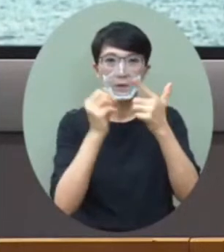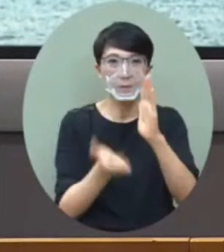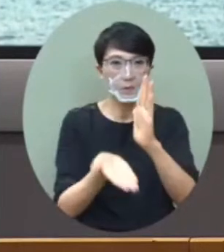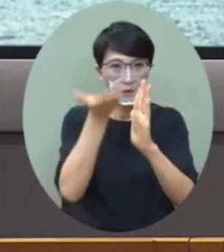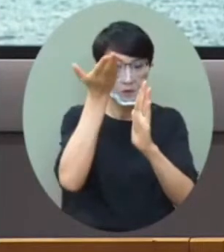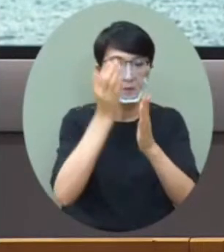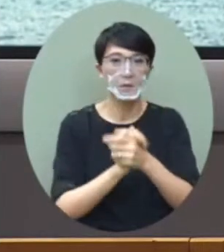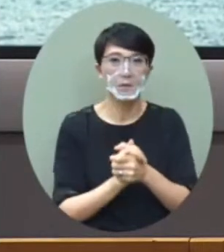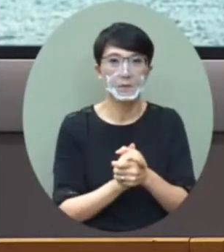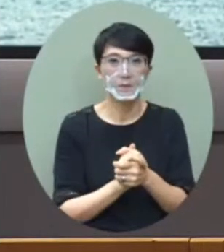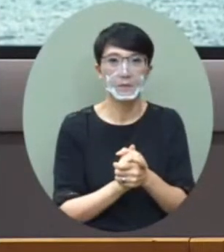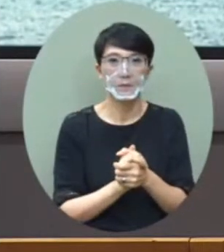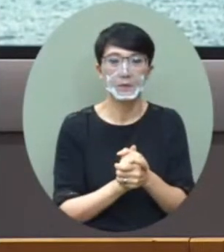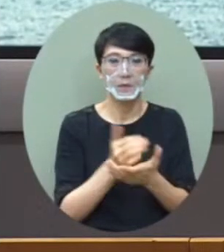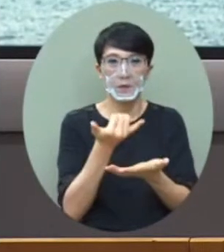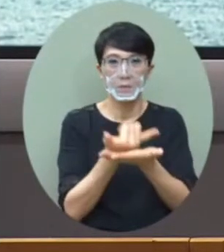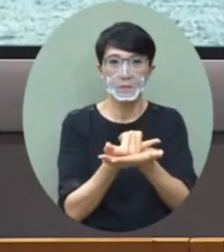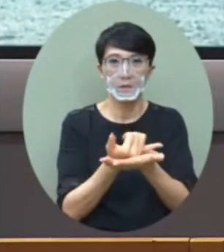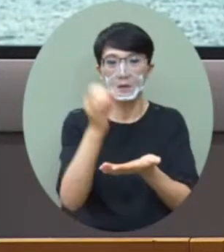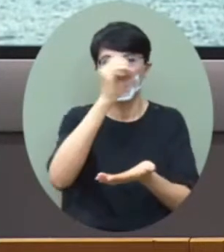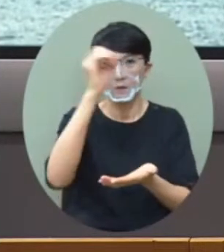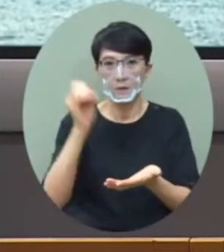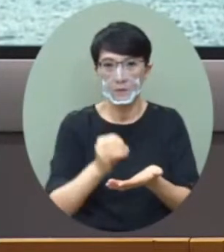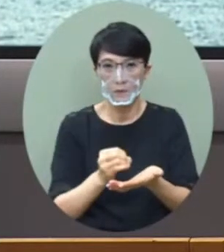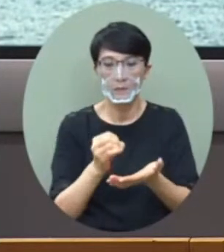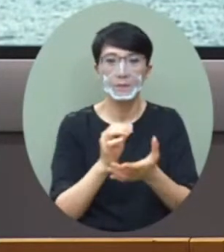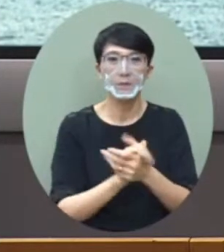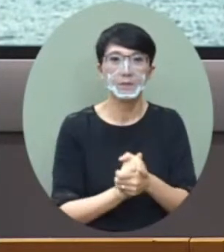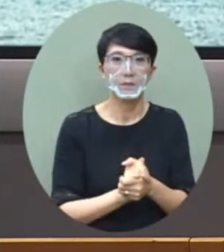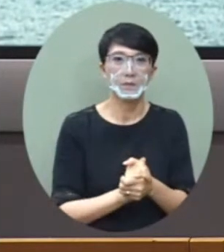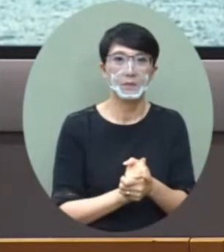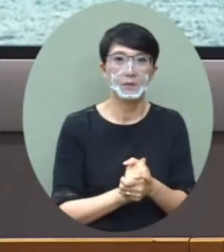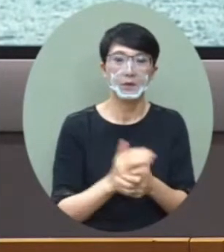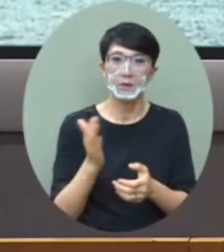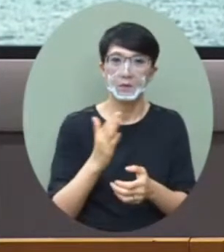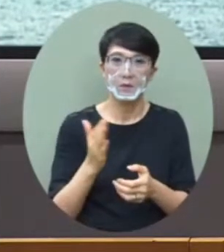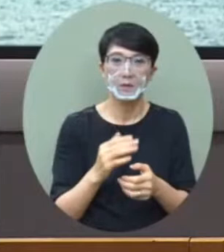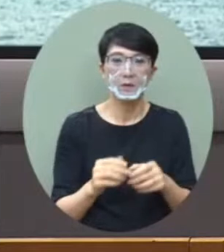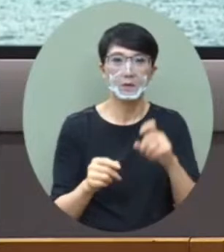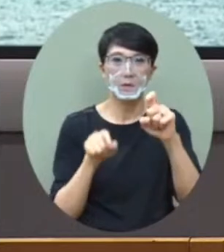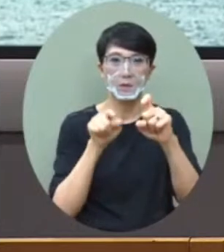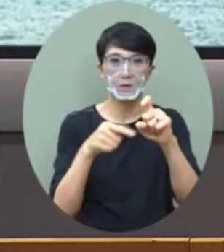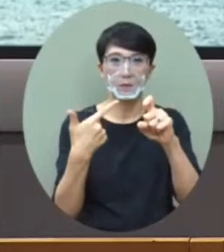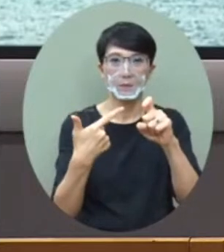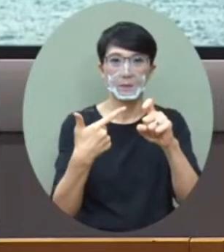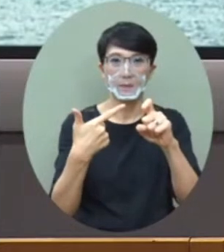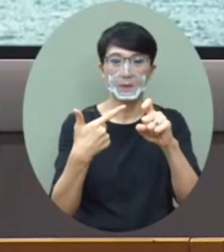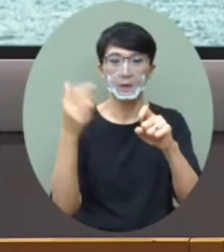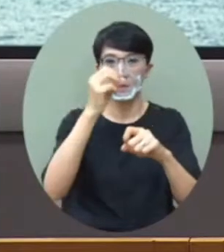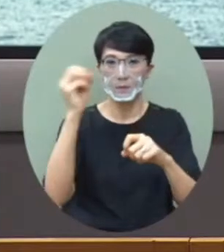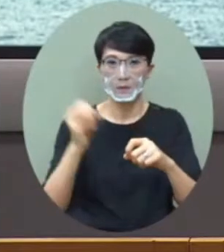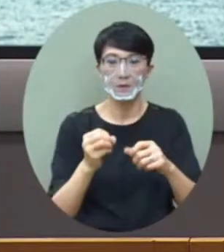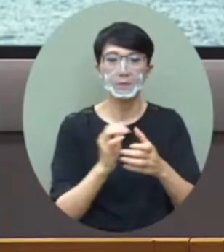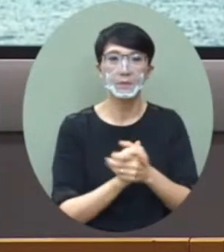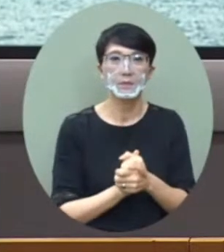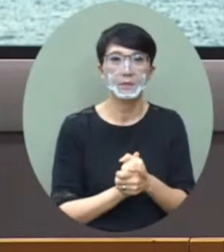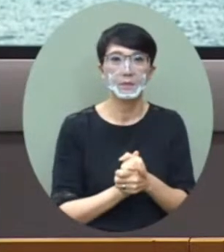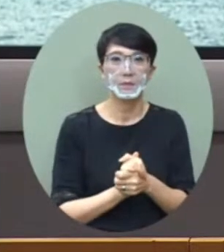over 70% of them were over 80 years old. The death rate in this age group is